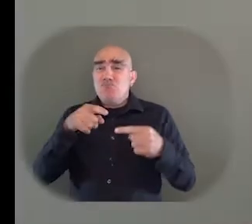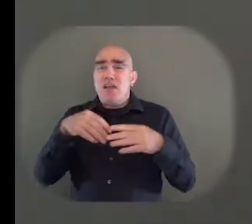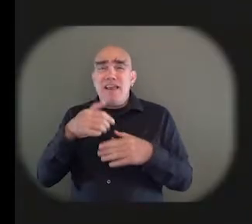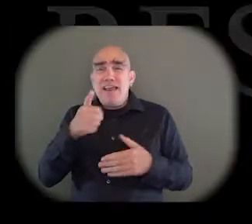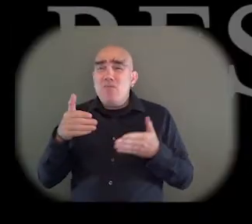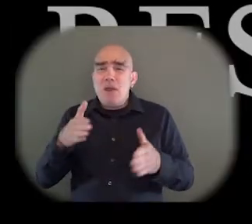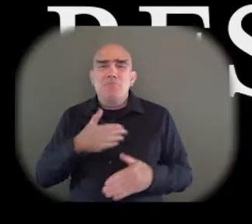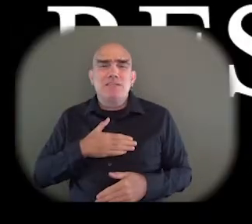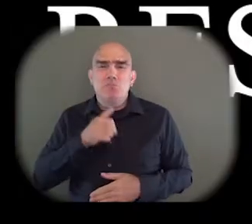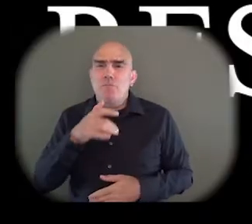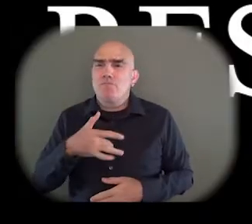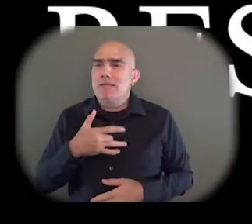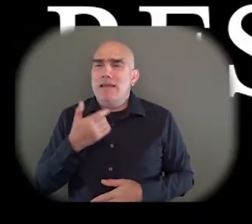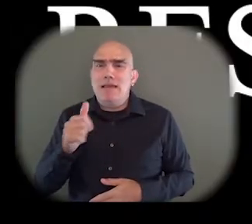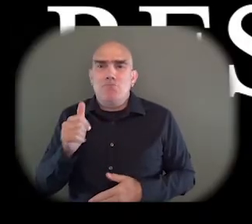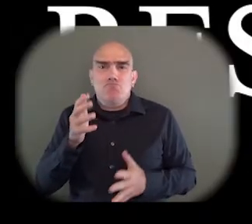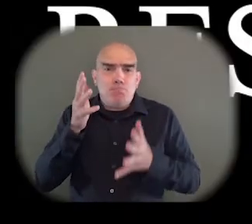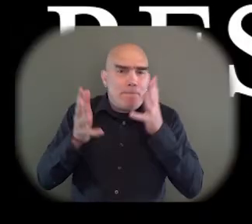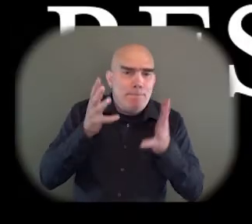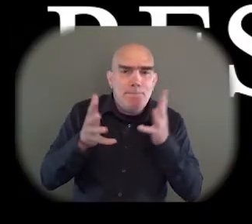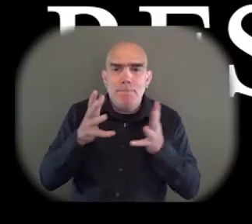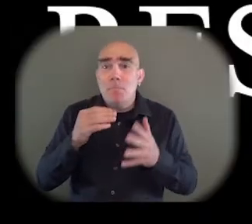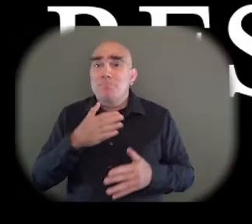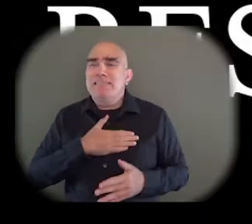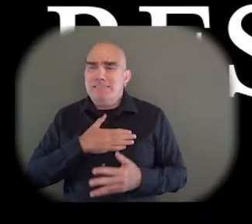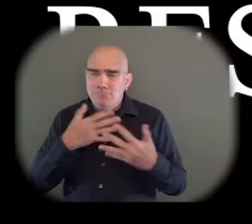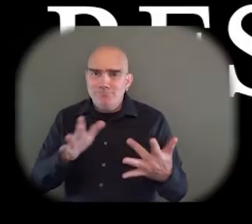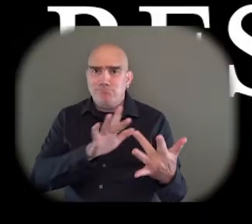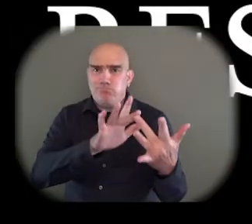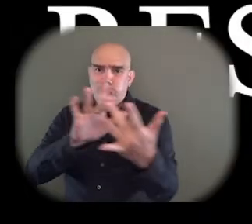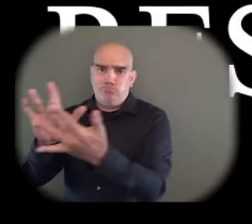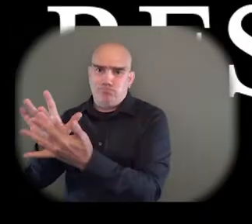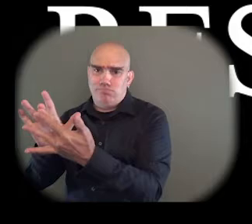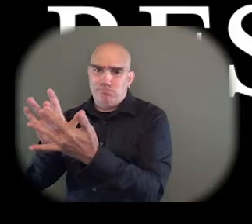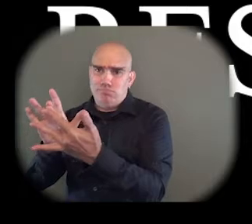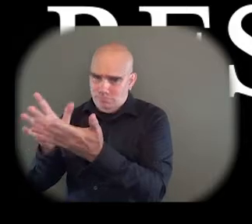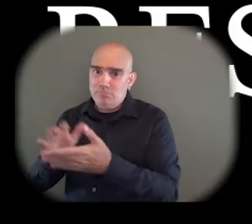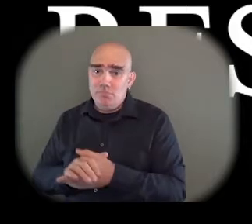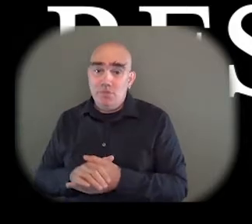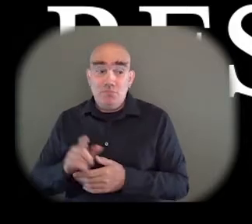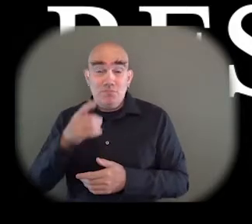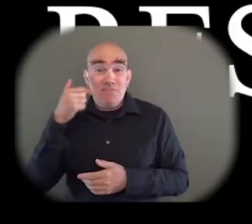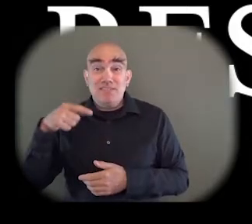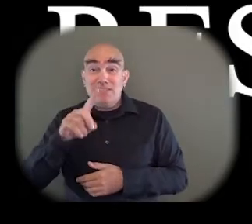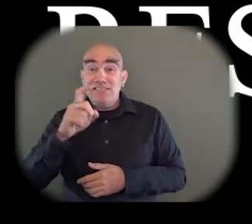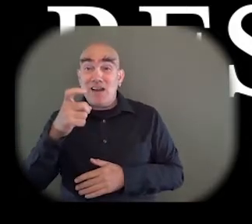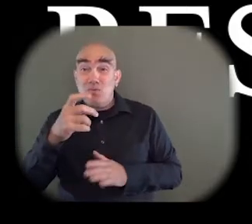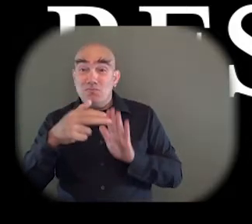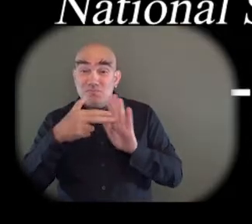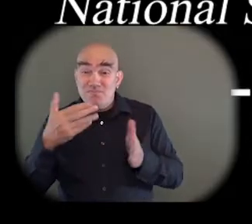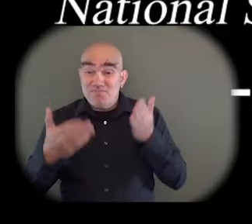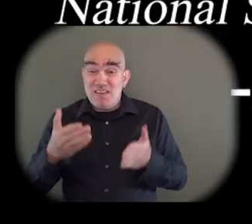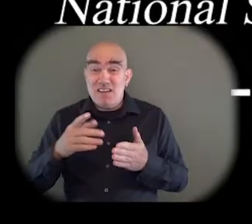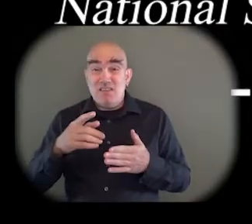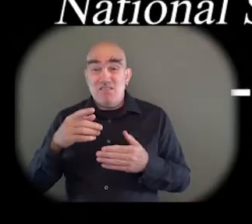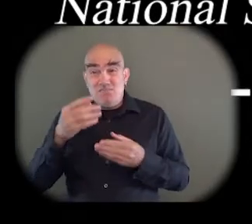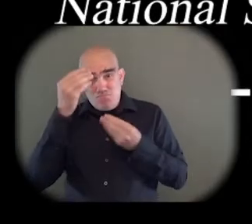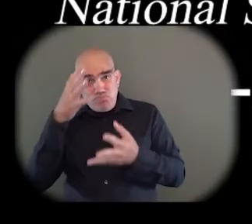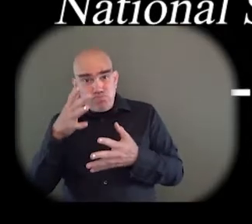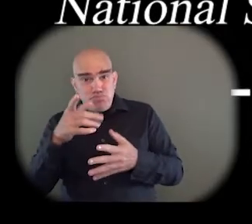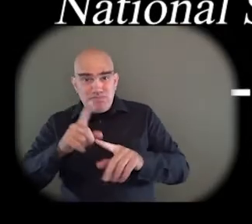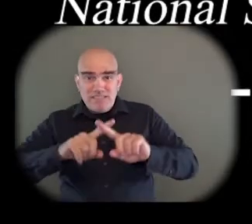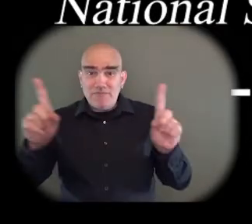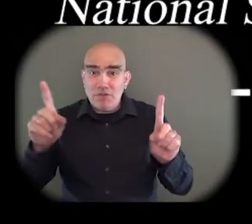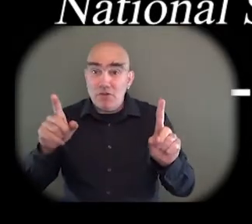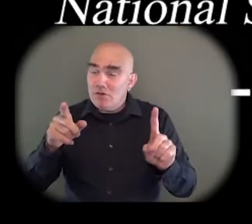not. If you are struggling in any way, please do not feel any shame and please reach out. Just because